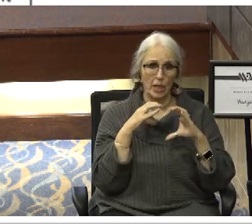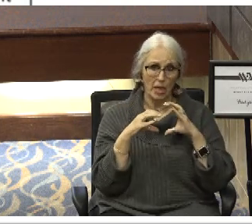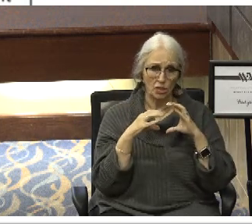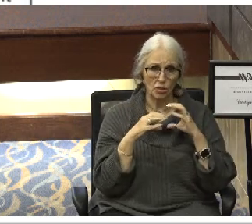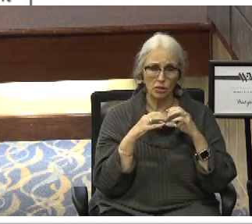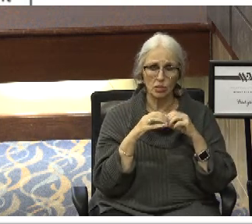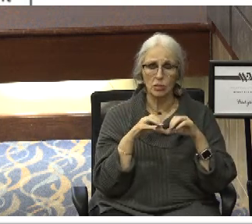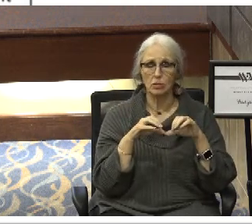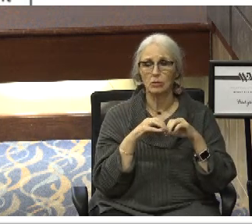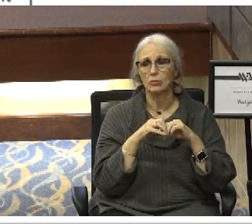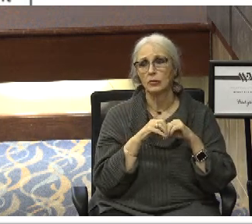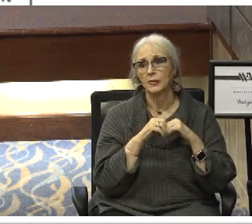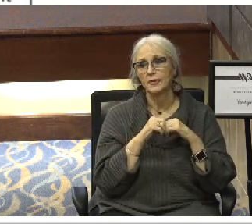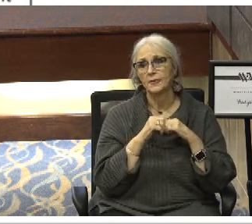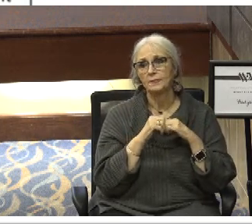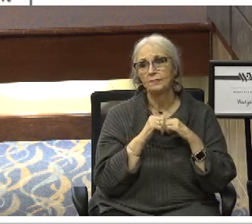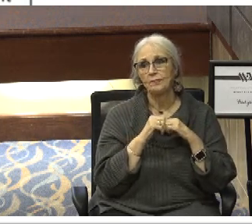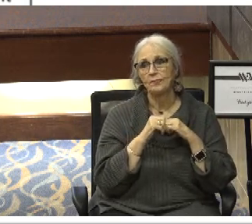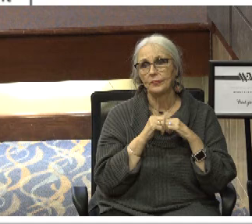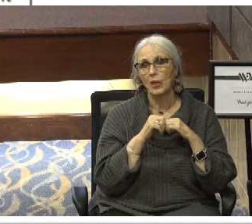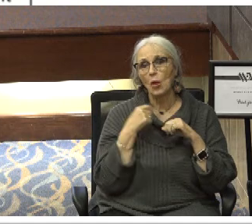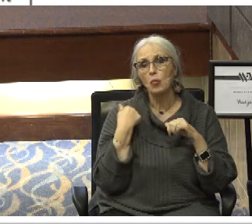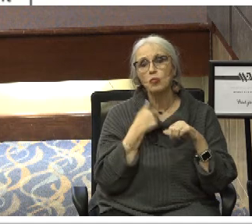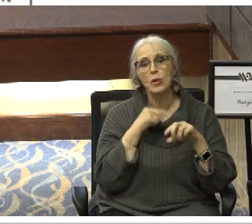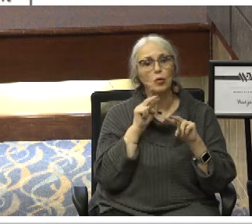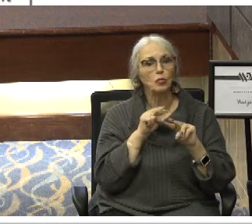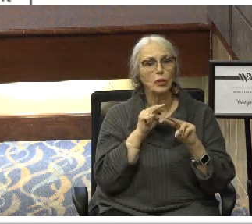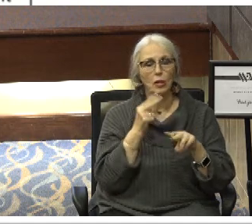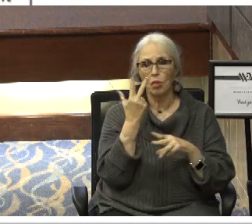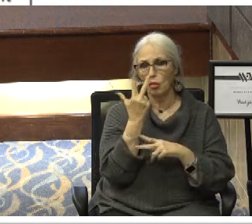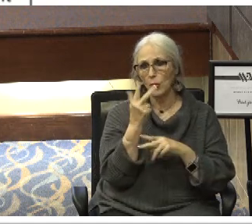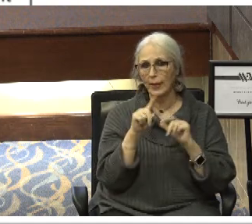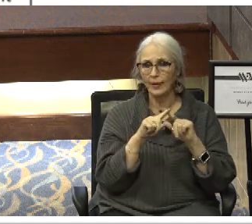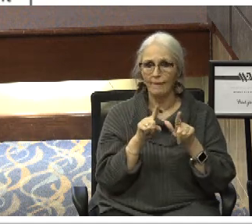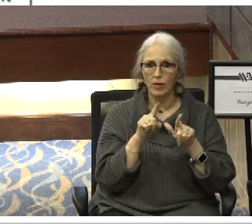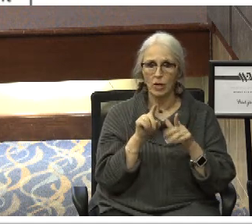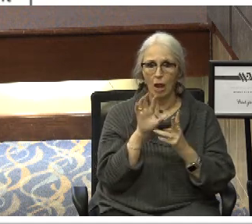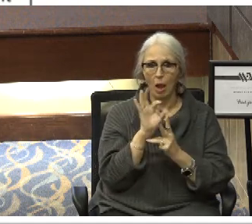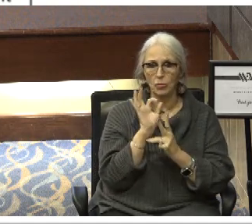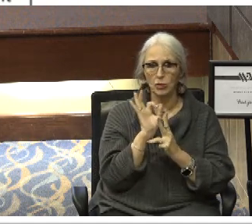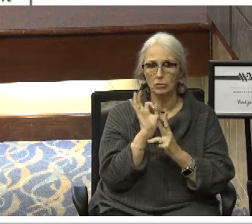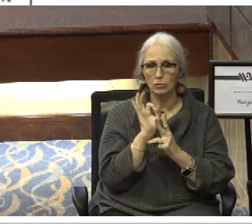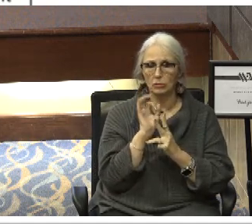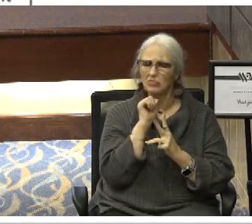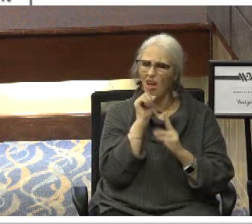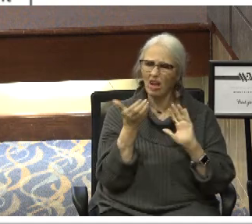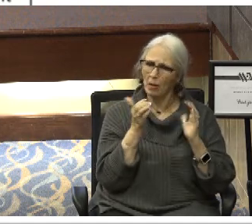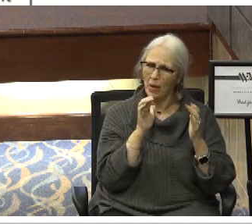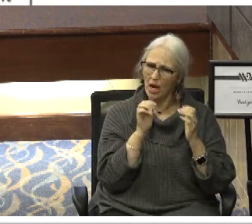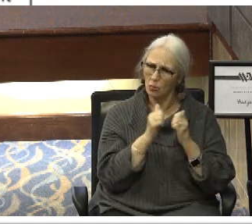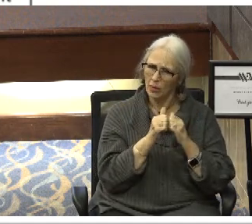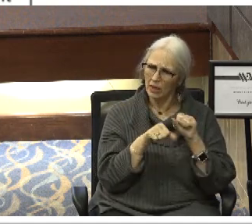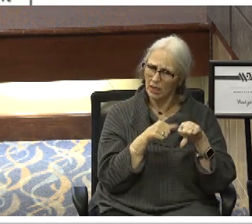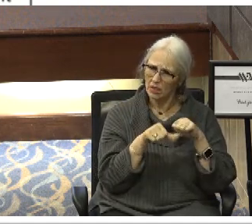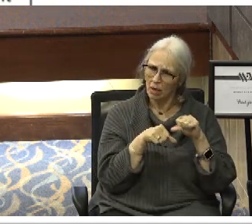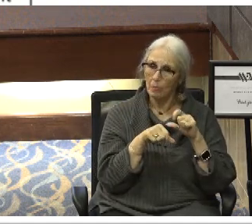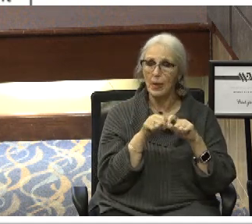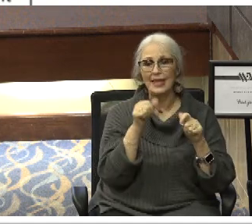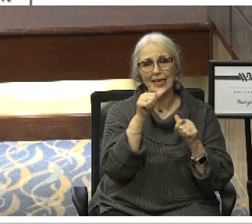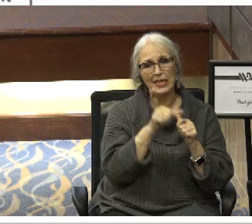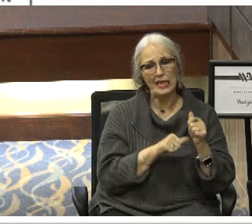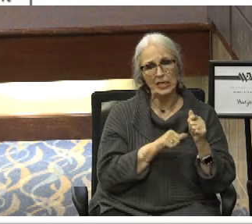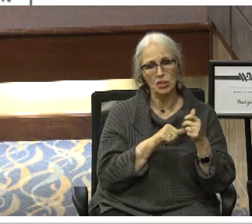is that we're looking at 3 different options and not comparing them against each other, but really comparing each option